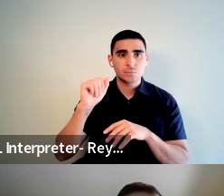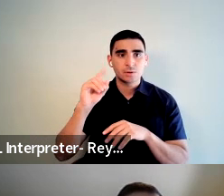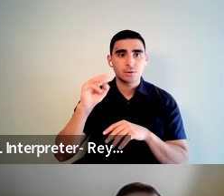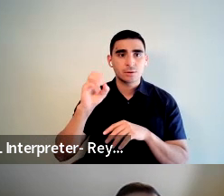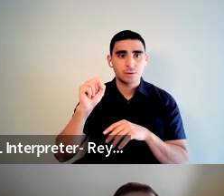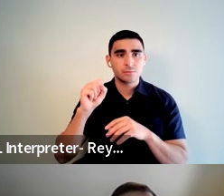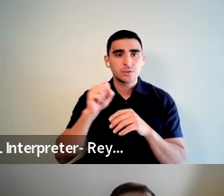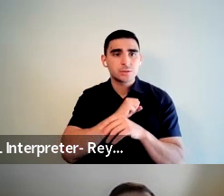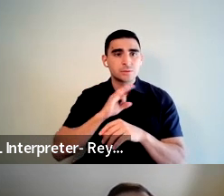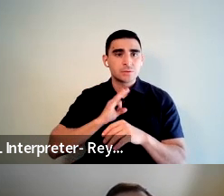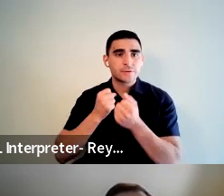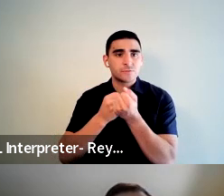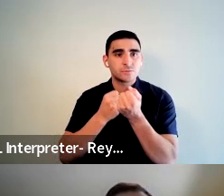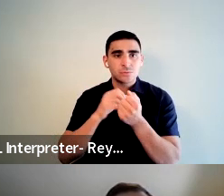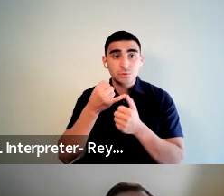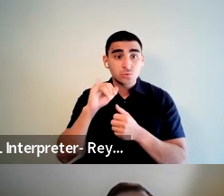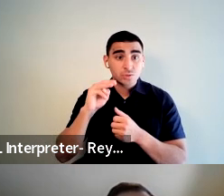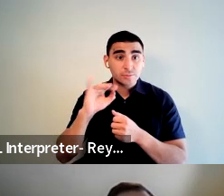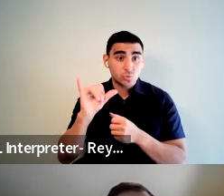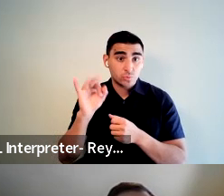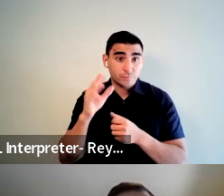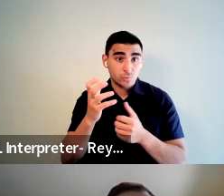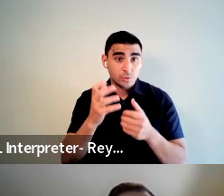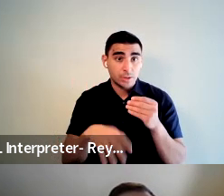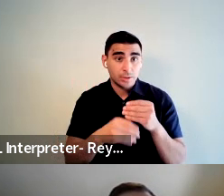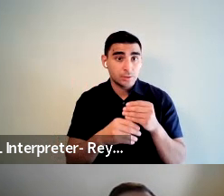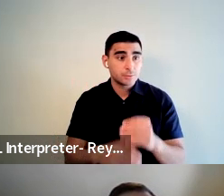to this group too. So Jim, I invite your insights.